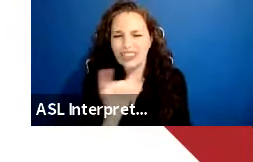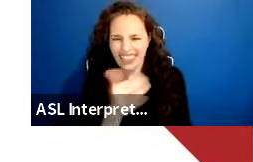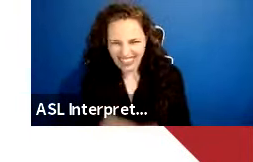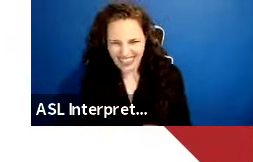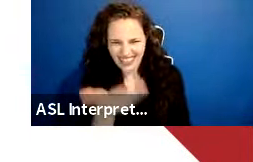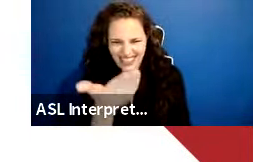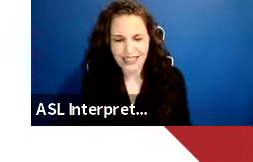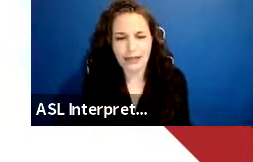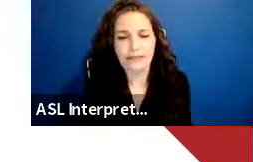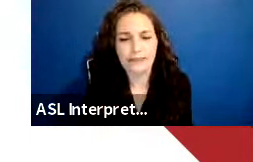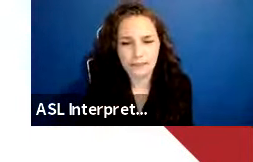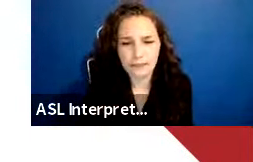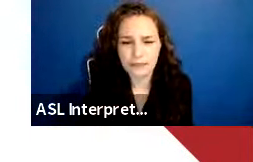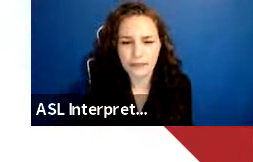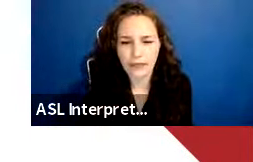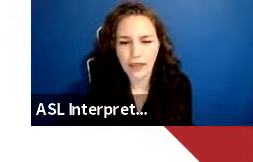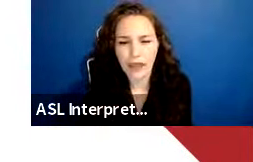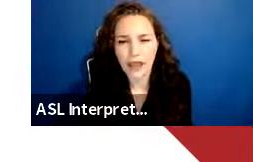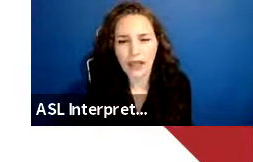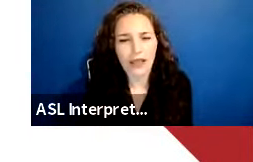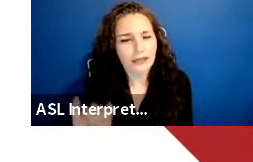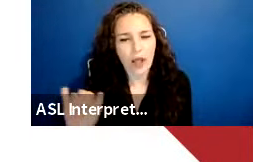this. It's almost always